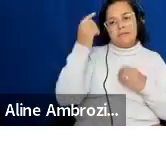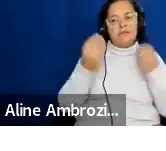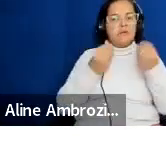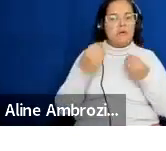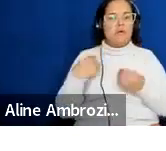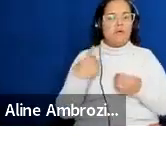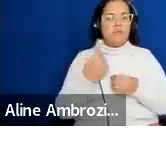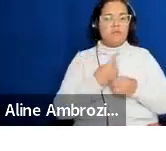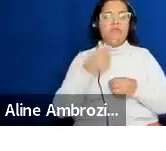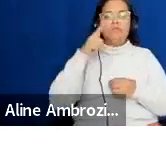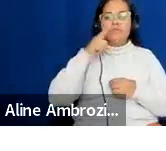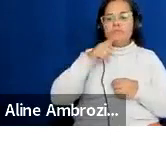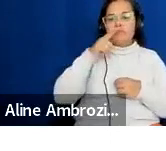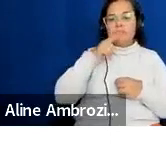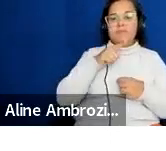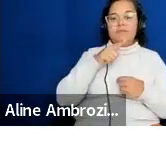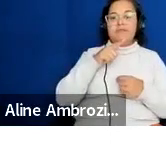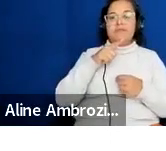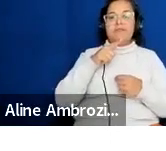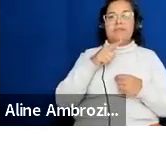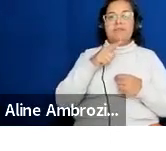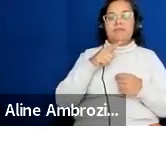to get out of this system.